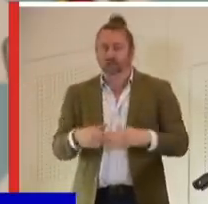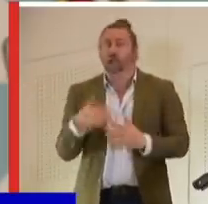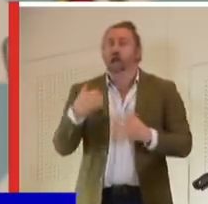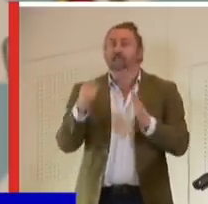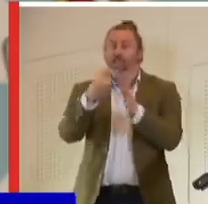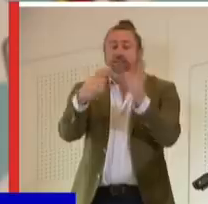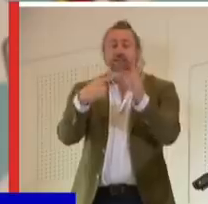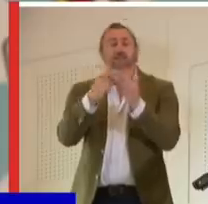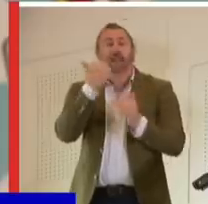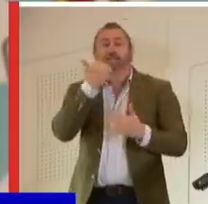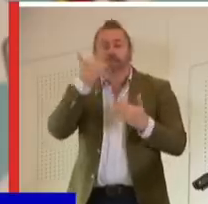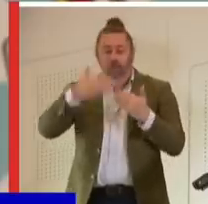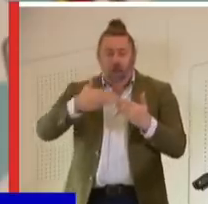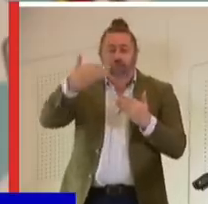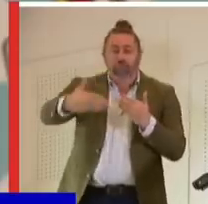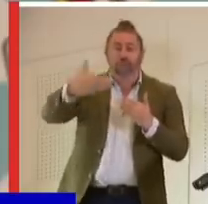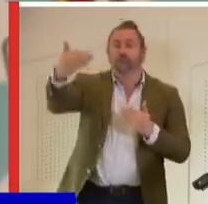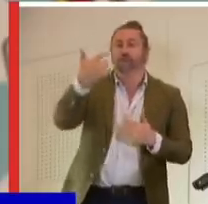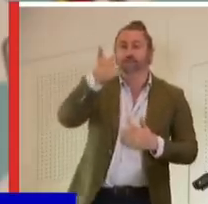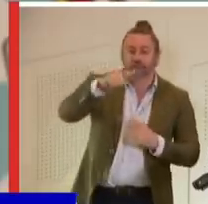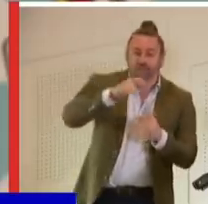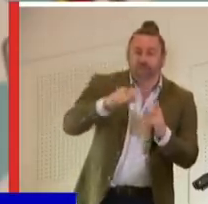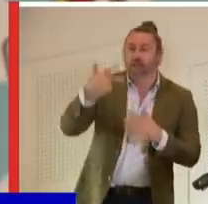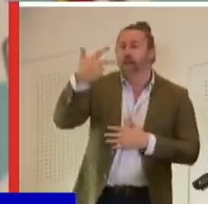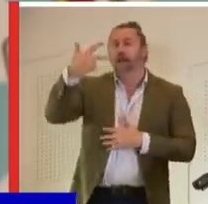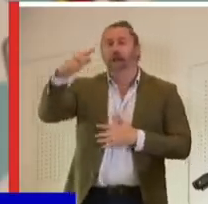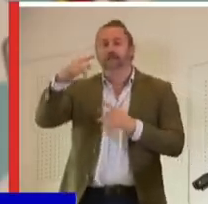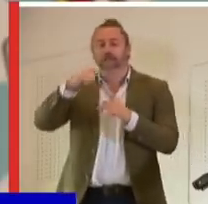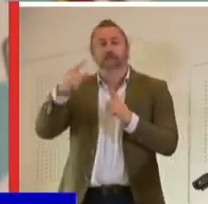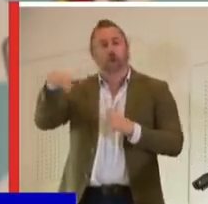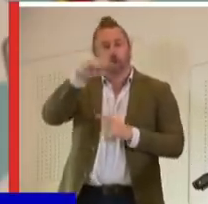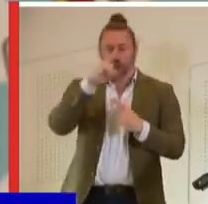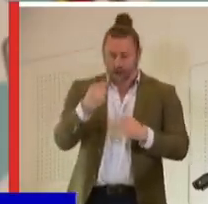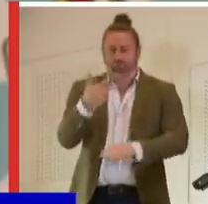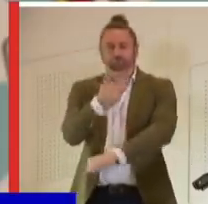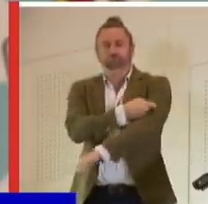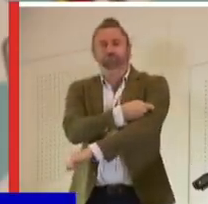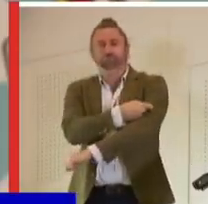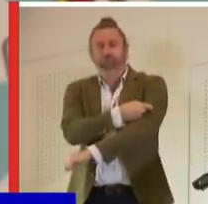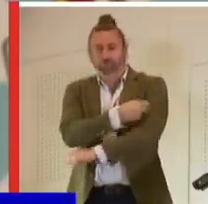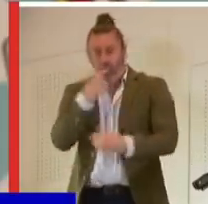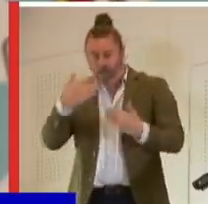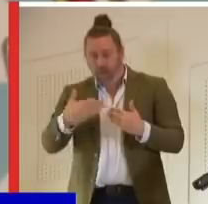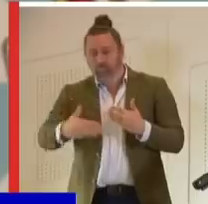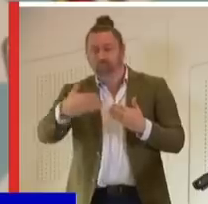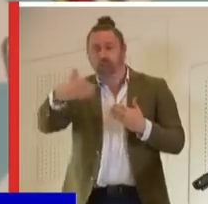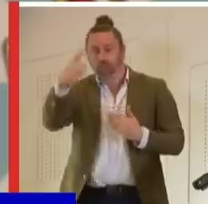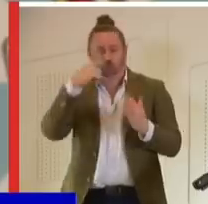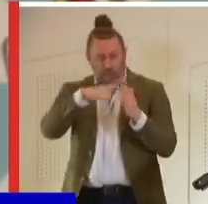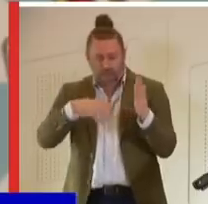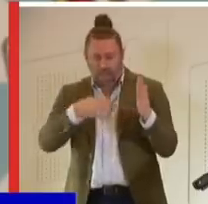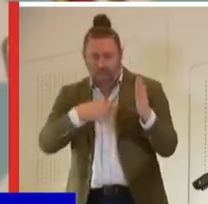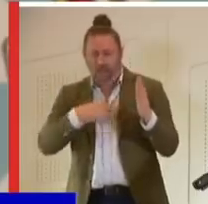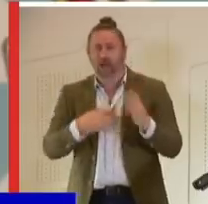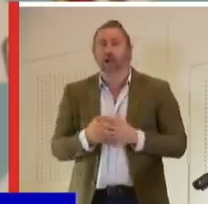when we expect to achieve 70 and 80% of eligible Queenslanders who are fully vaccinated. And if we keep getting vaccinated, we'll be